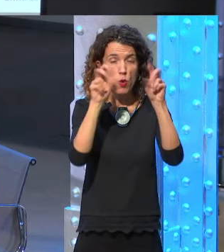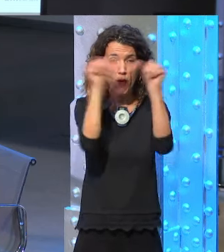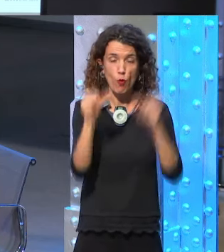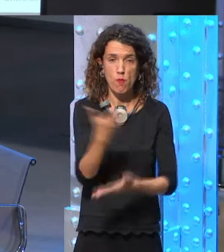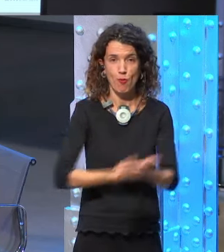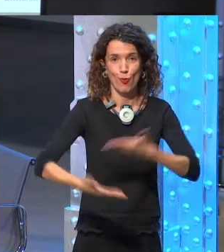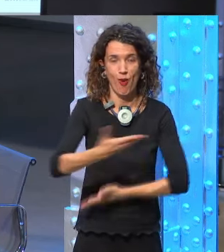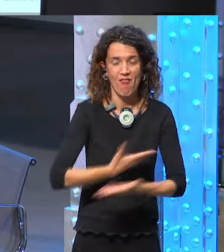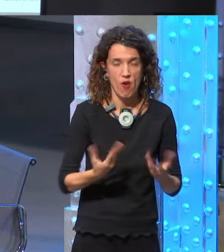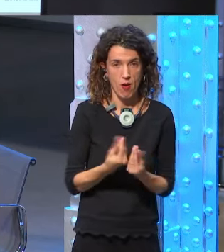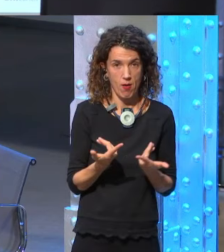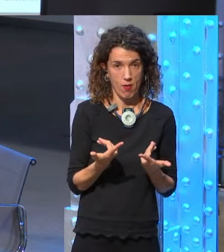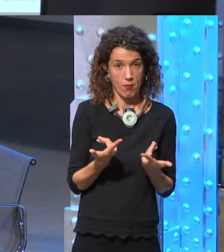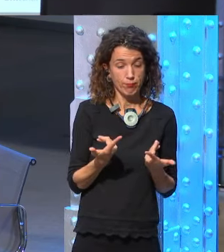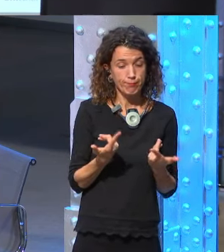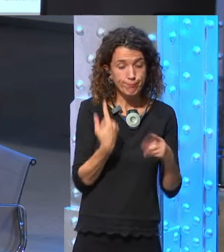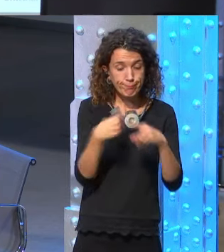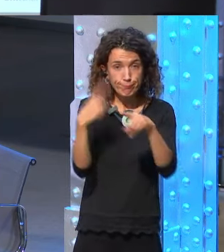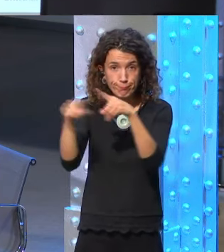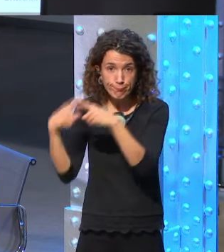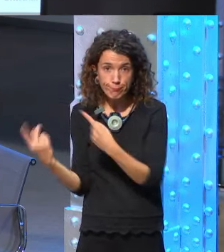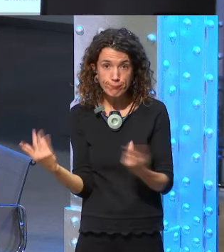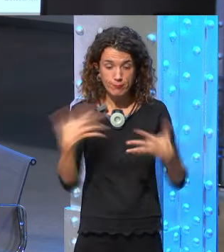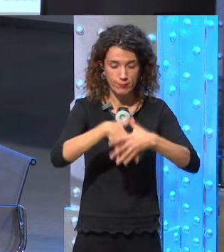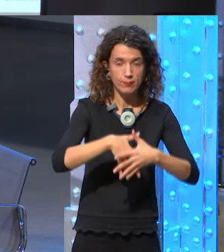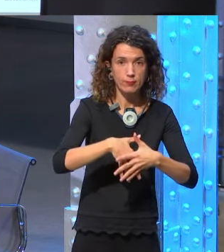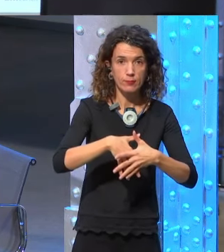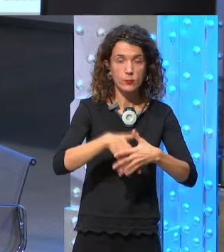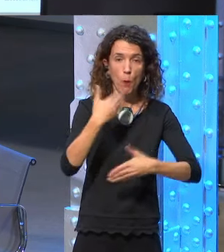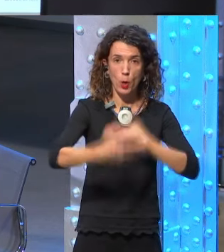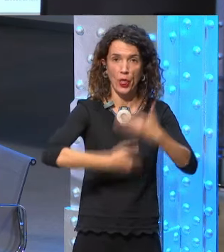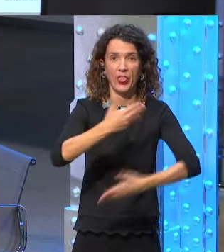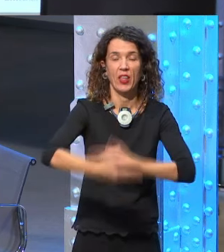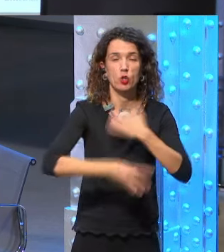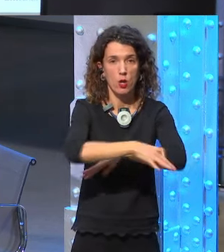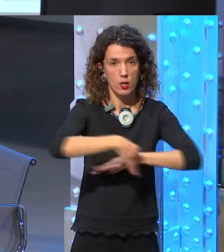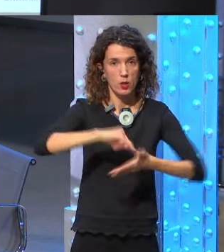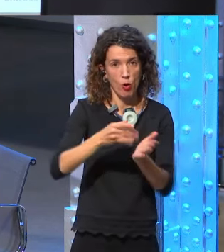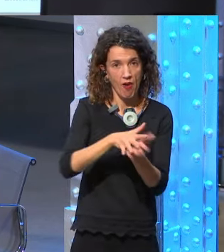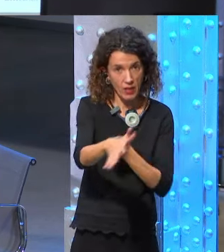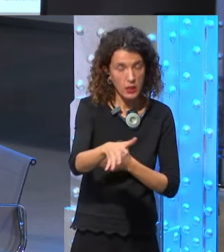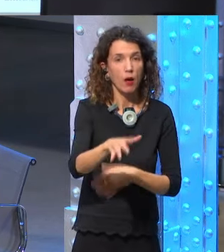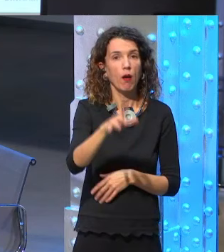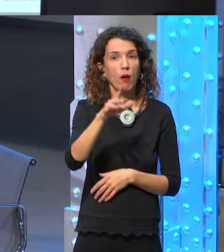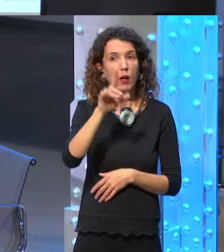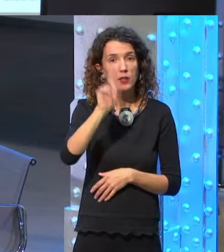going to change in, let's say, the architectural design process, also in the execution process, also in the planning process.